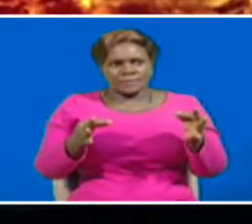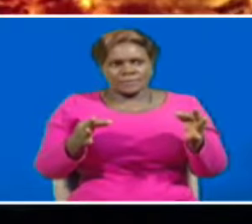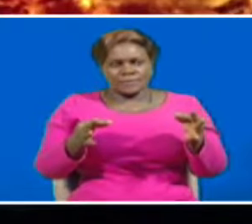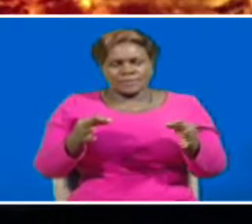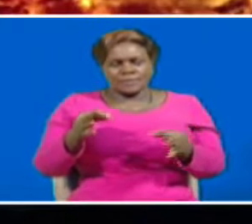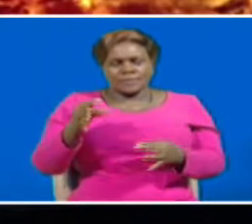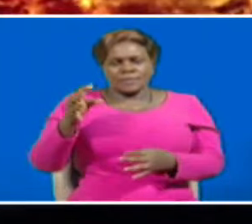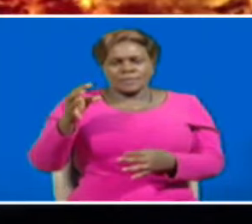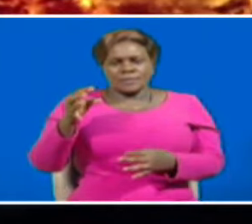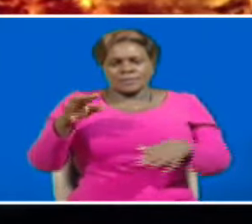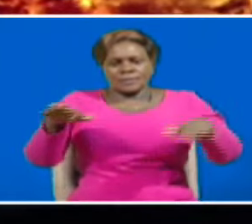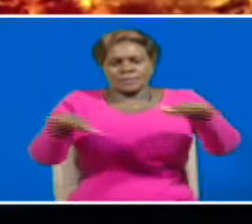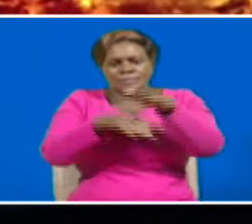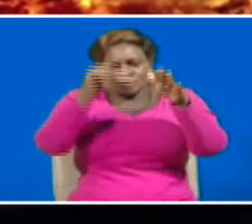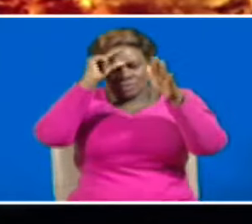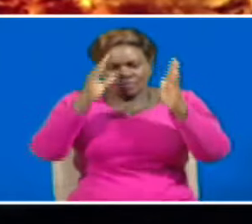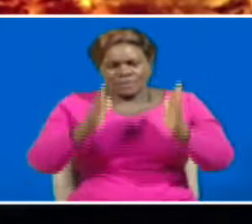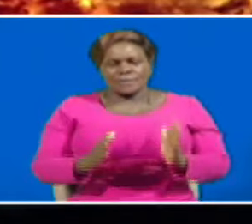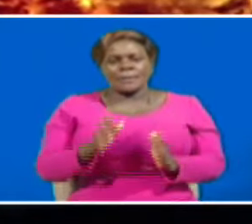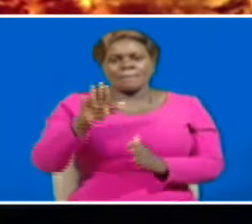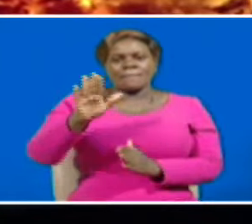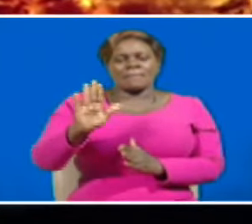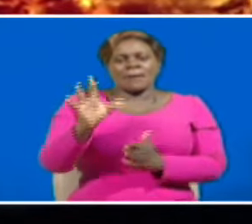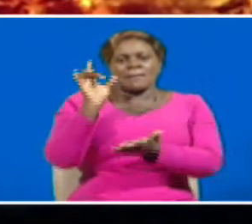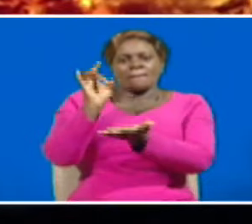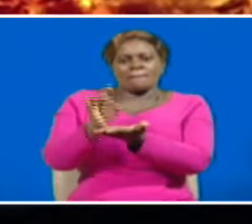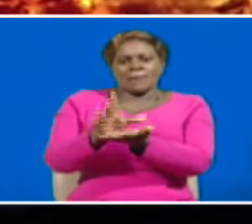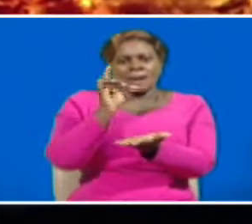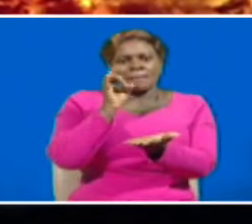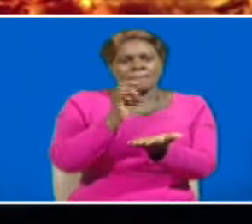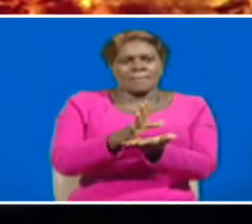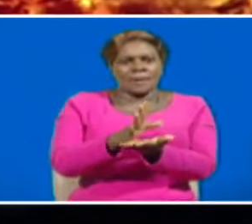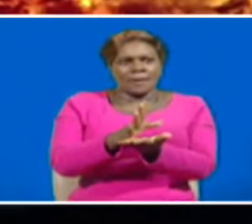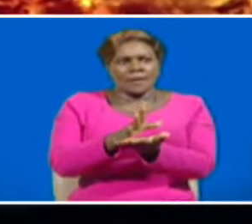governor. I'm talking about Robert Munda. He was impeached by the Kisi.